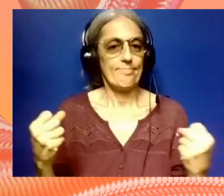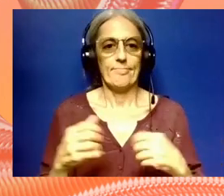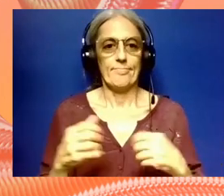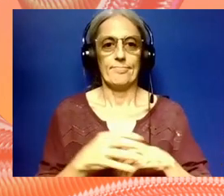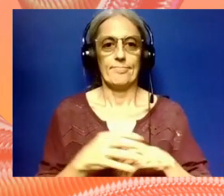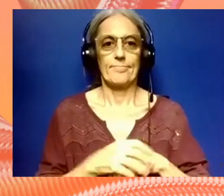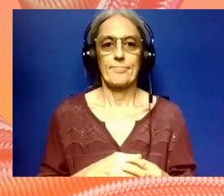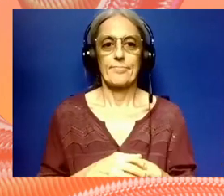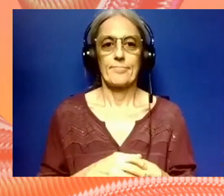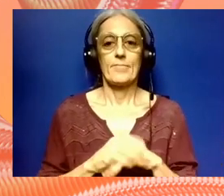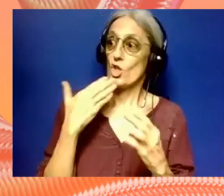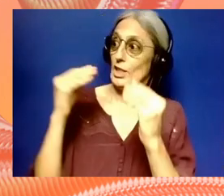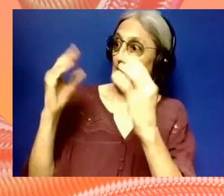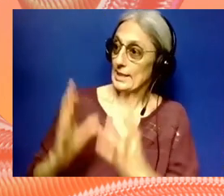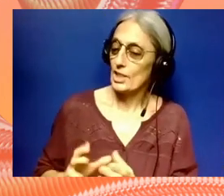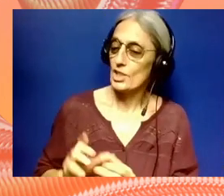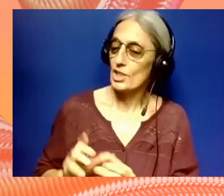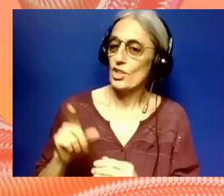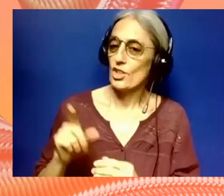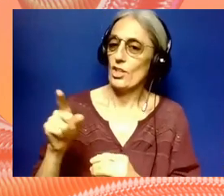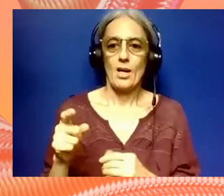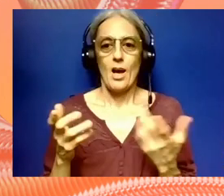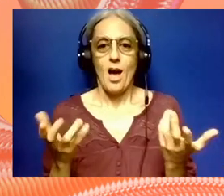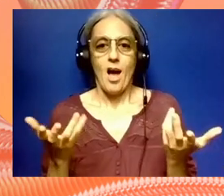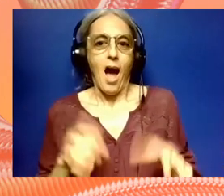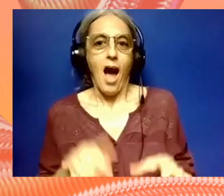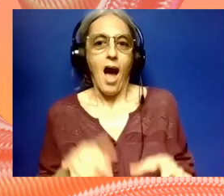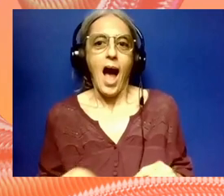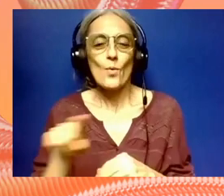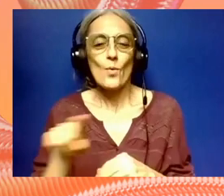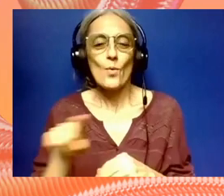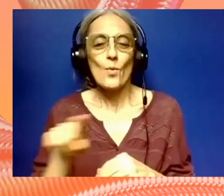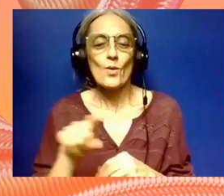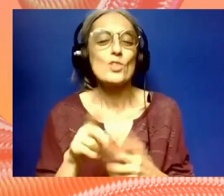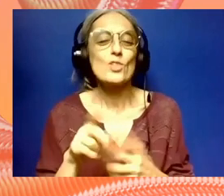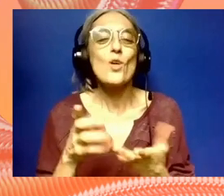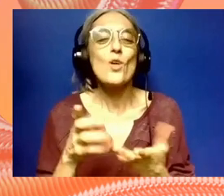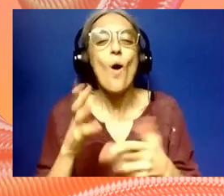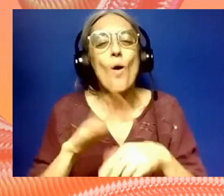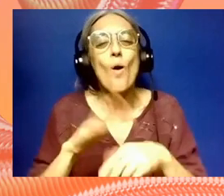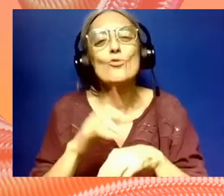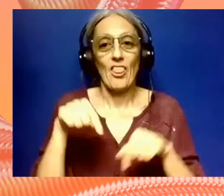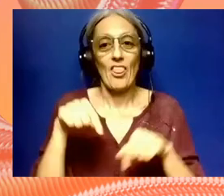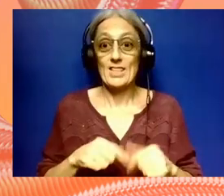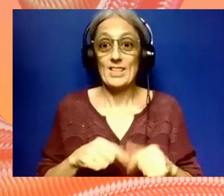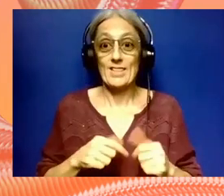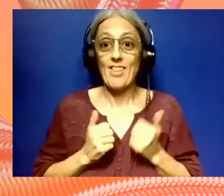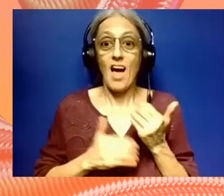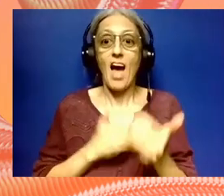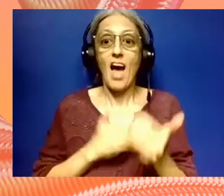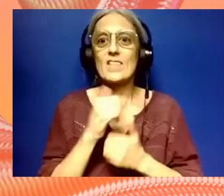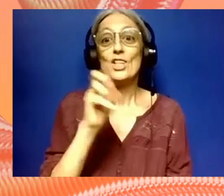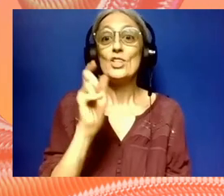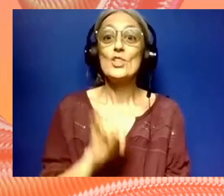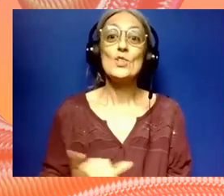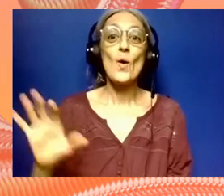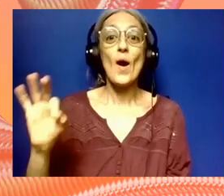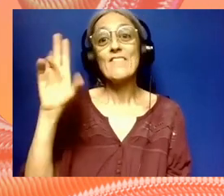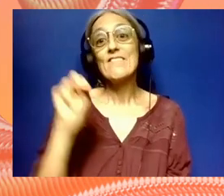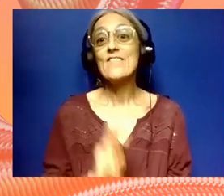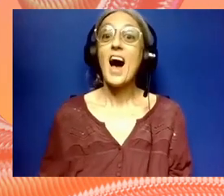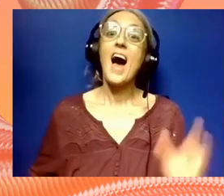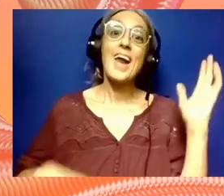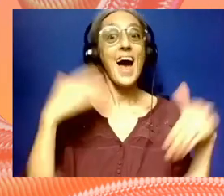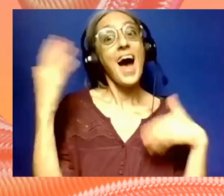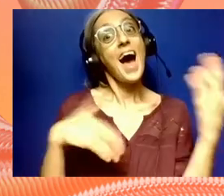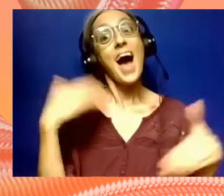do not think that this is like just a joyride. You can't just think your way out of pain and suffering and the stuff you have to heal. Right. And also